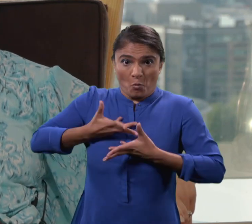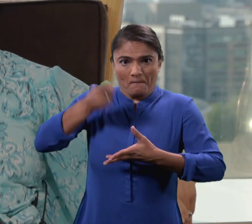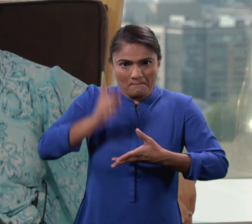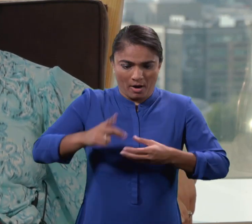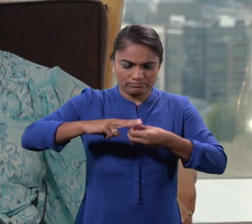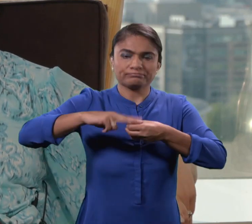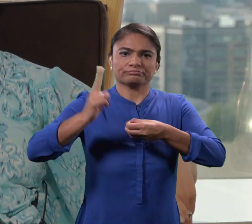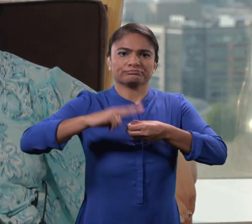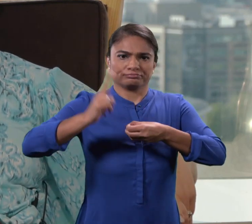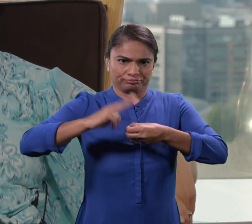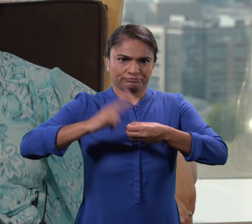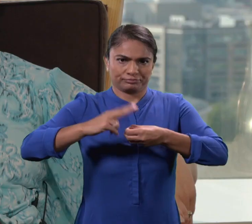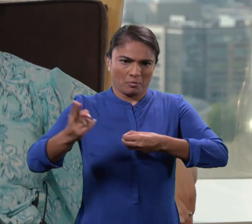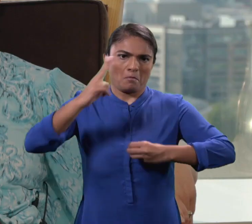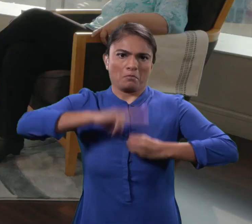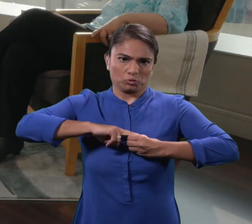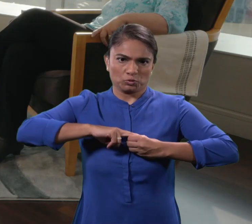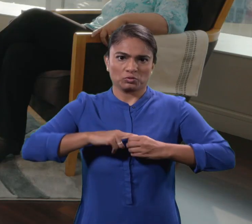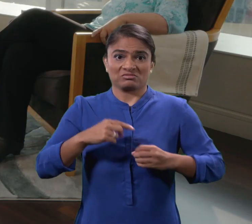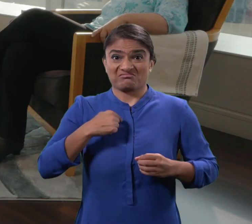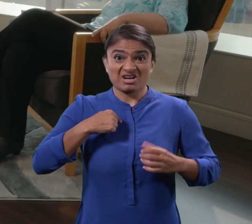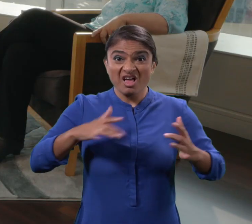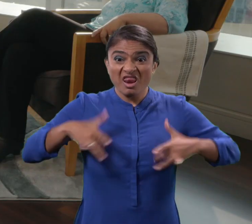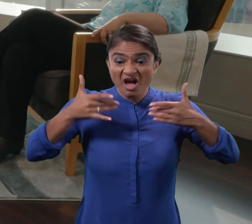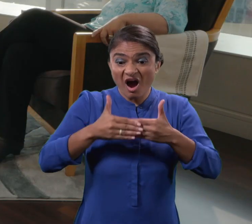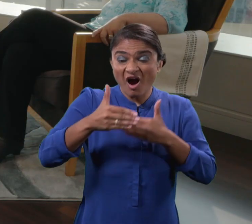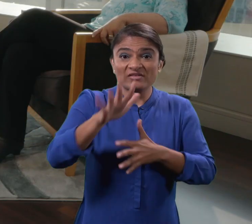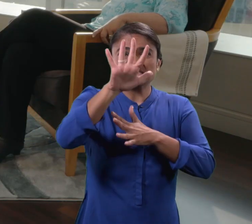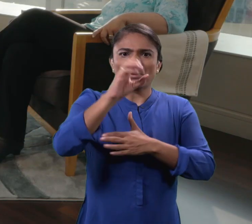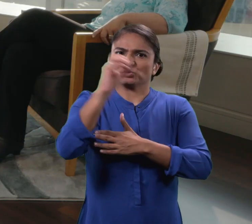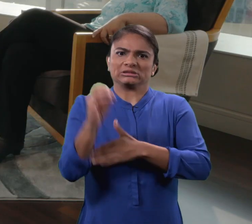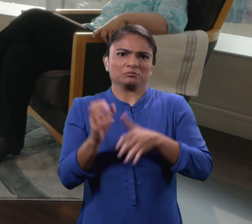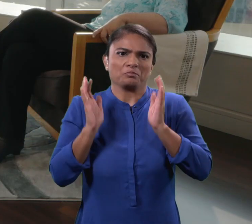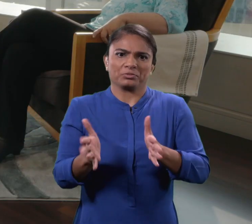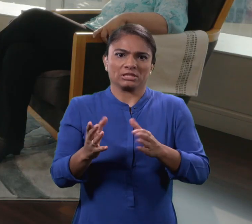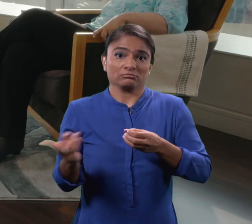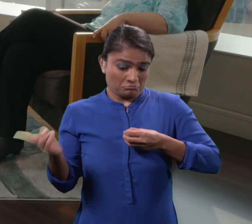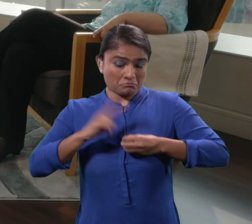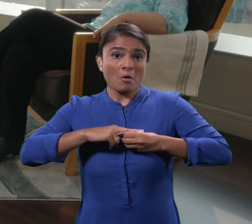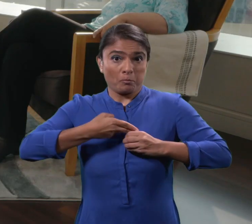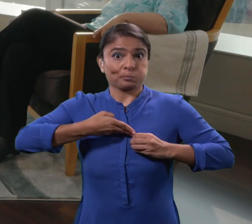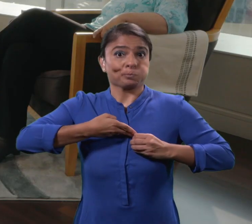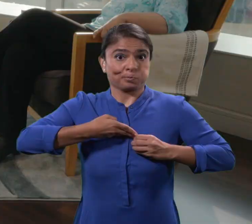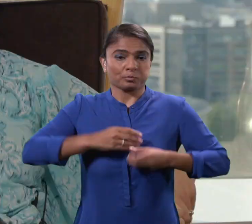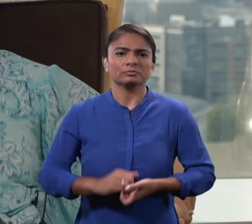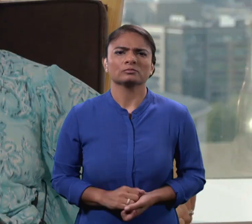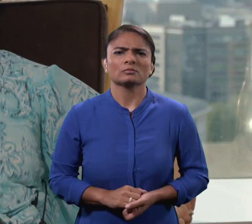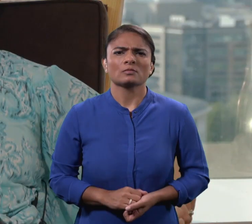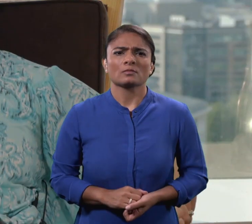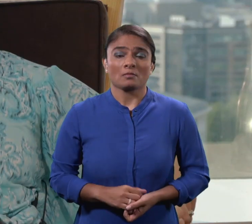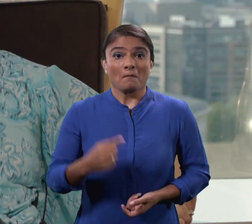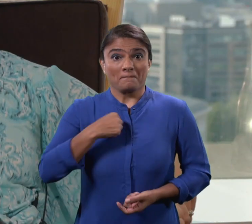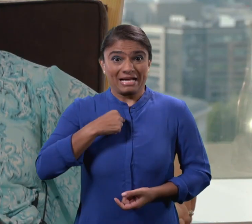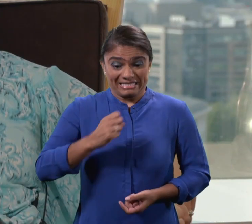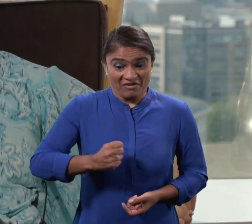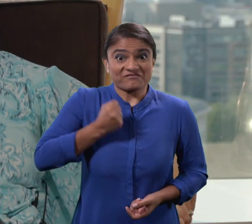my parents they had to insert a VP shunt, and I had a 10% chance of surviving even though they insert the shunt. And if